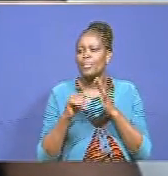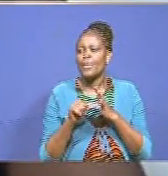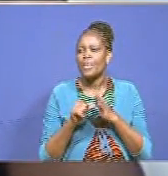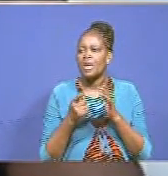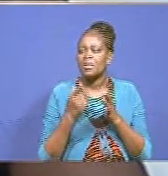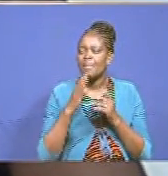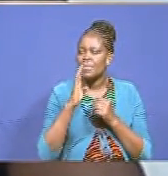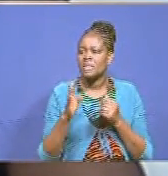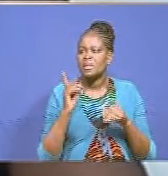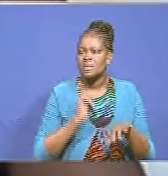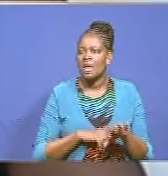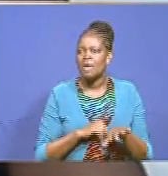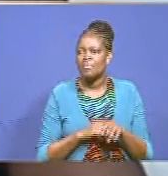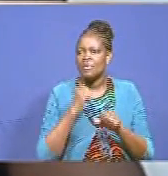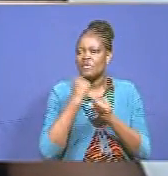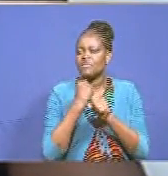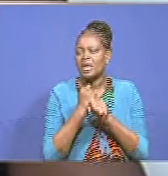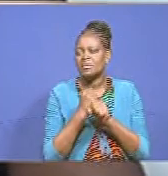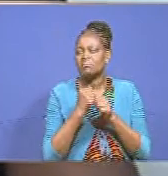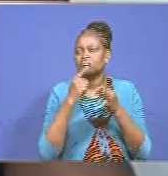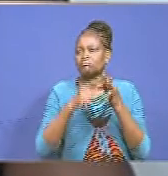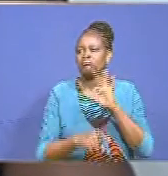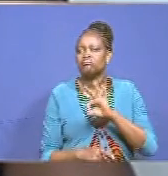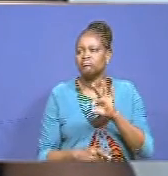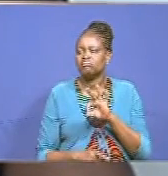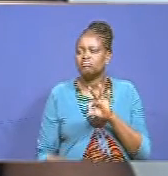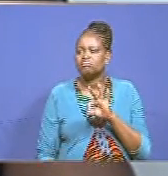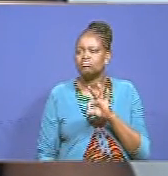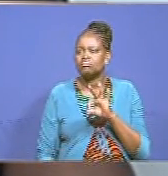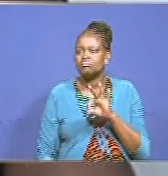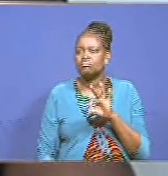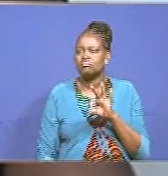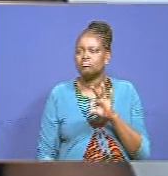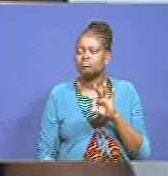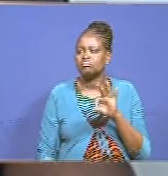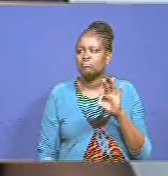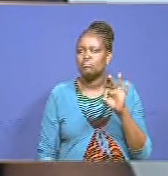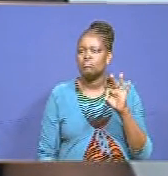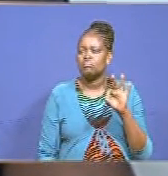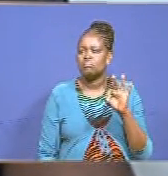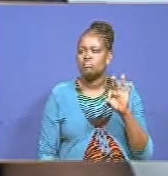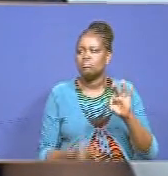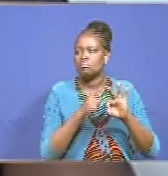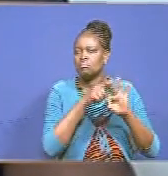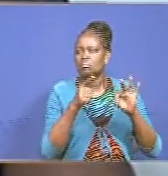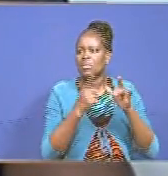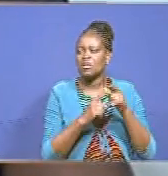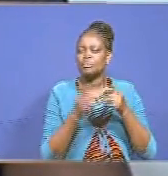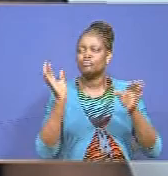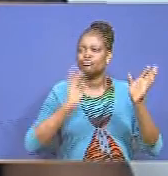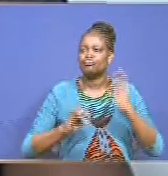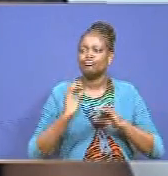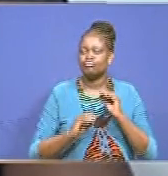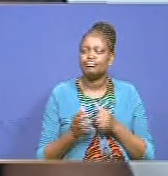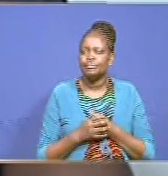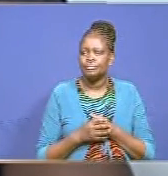maybe after we've gone through the three, uh-huh, the three formations, we can give our contribution to it.